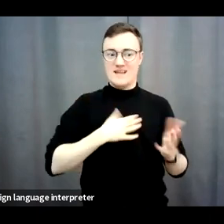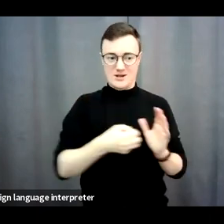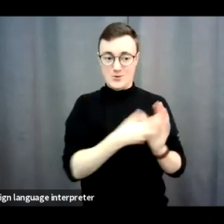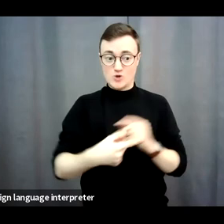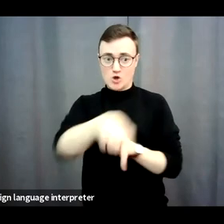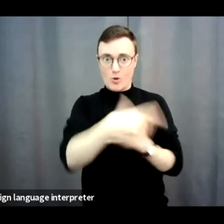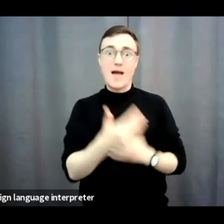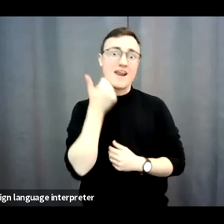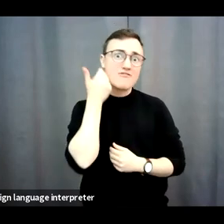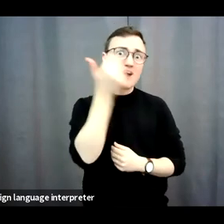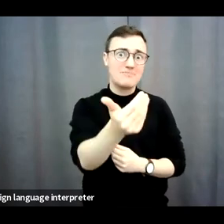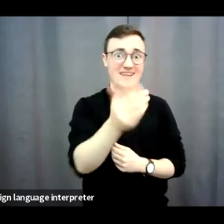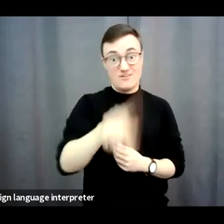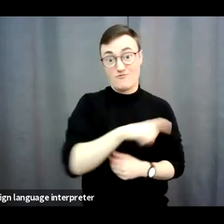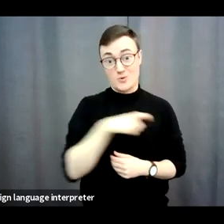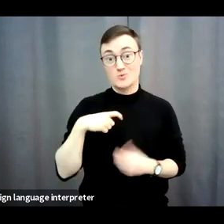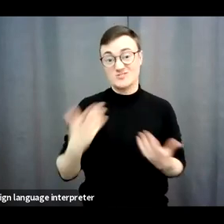movement.